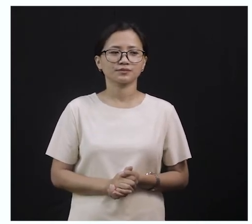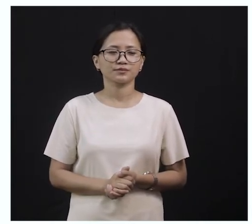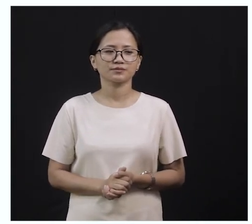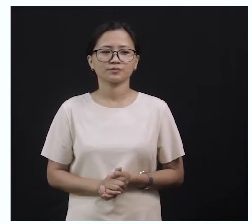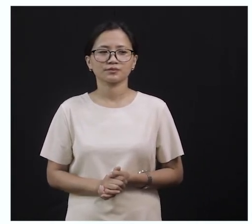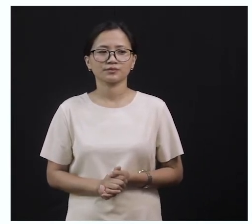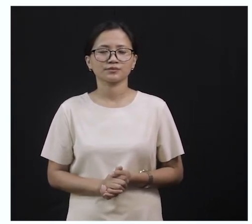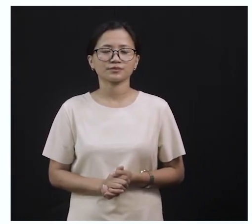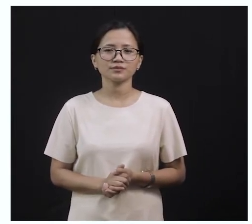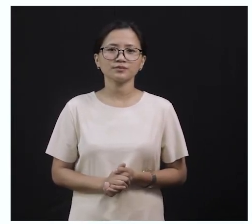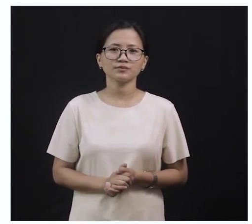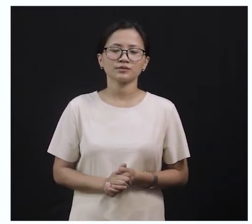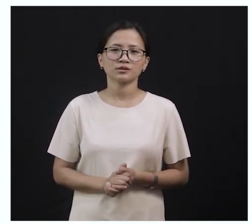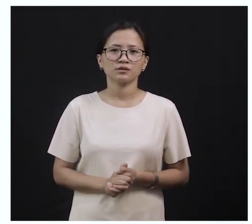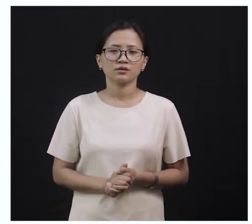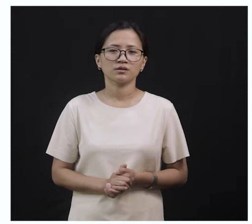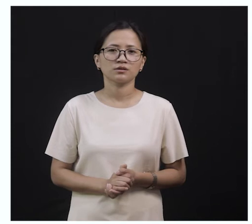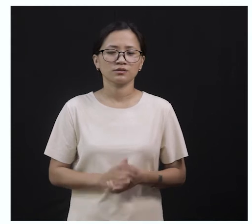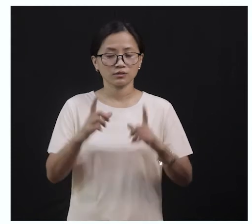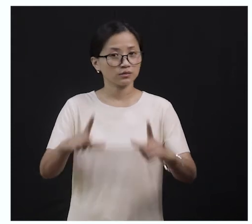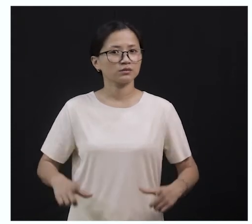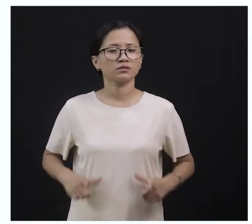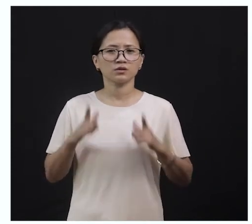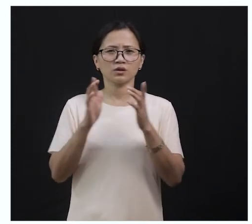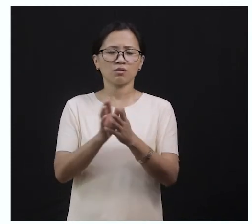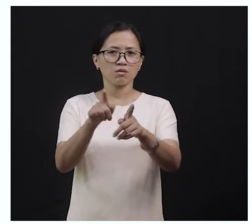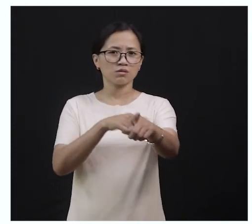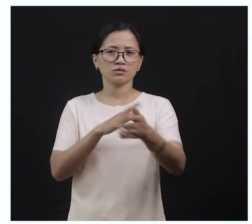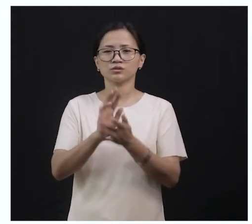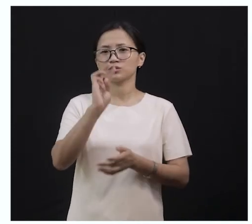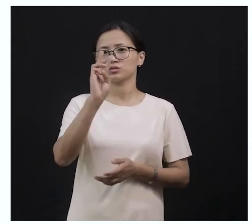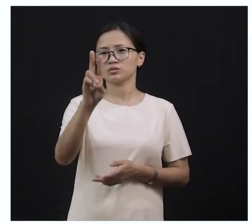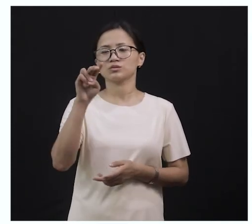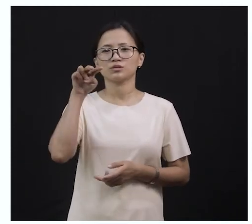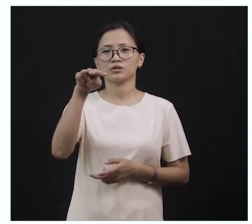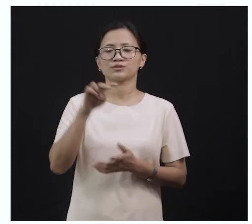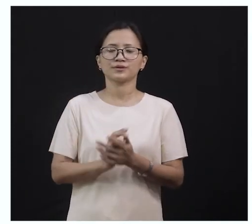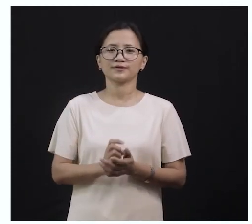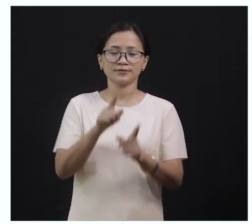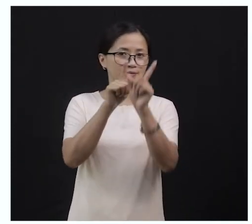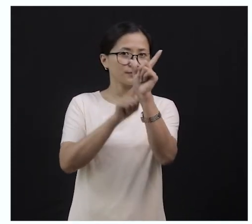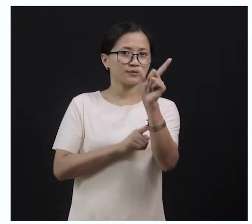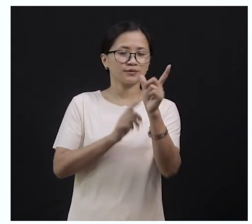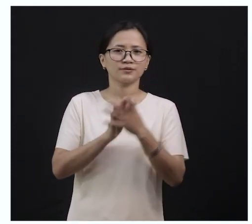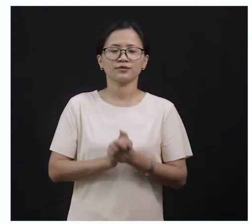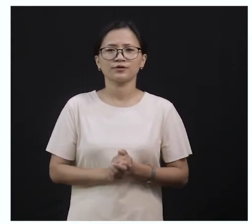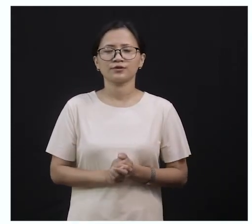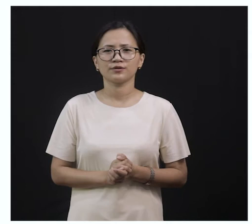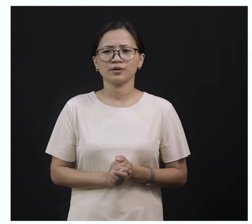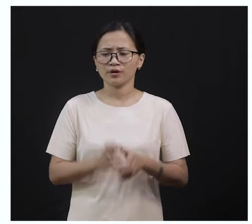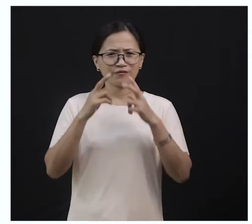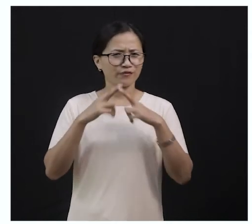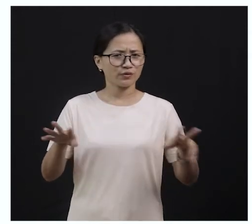head. This bowhead whale, it lives longer than 200 years, okay? They live for